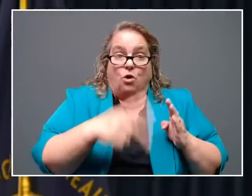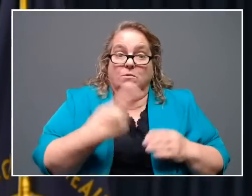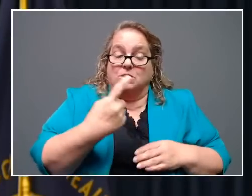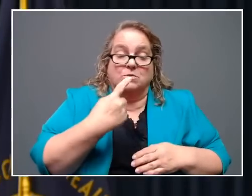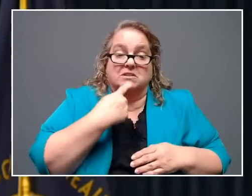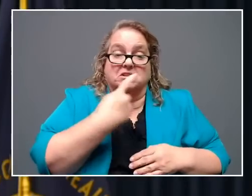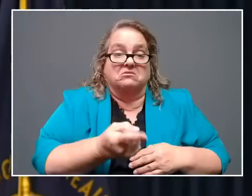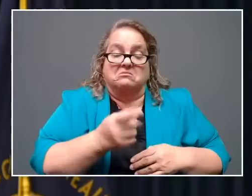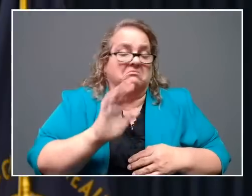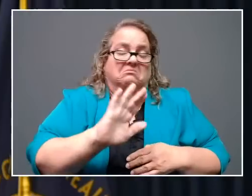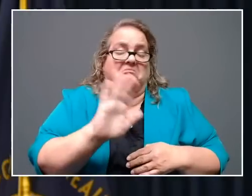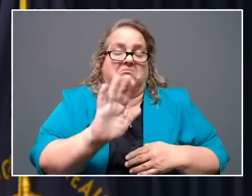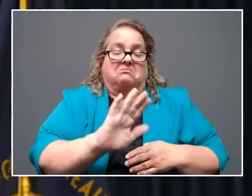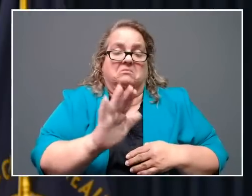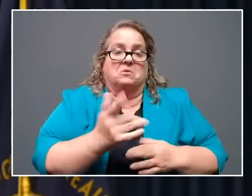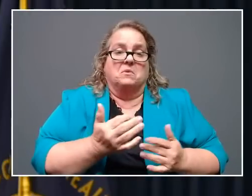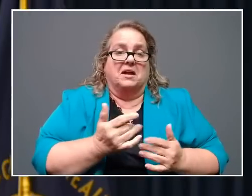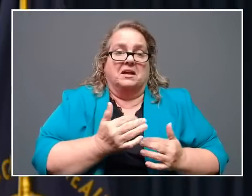well, wait.